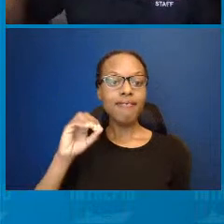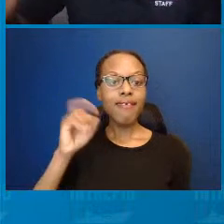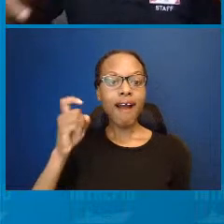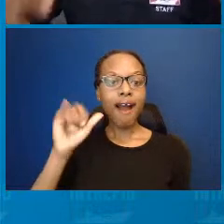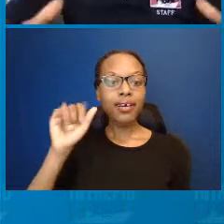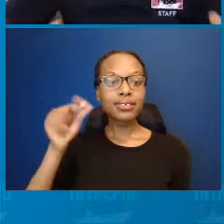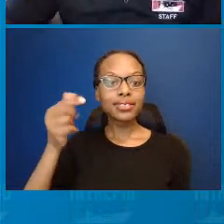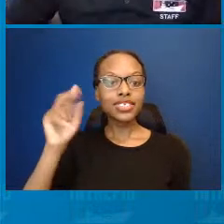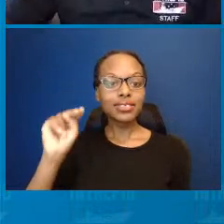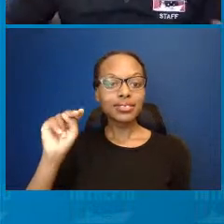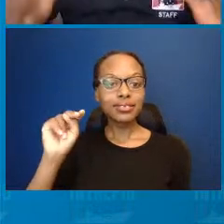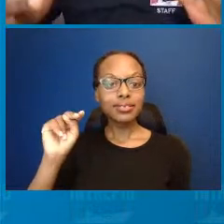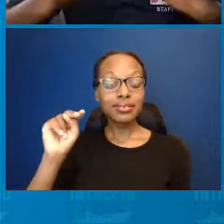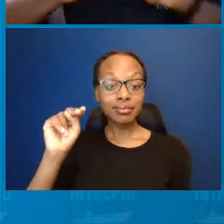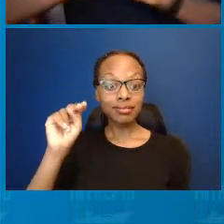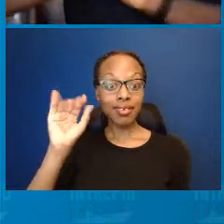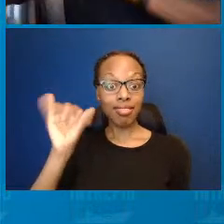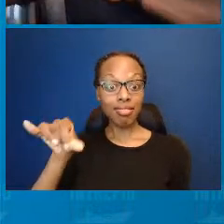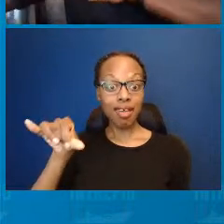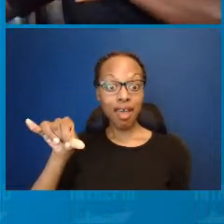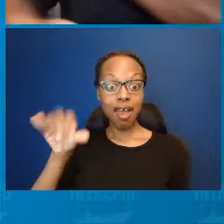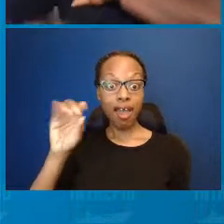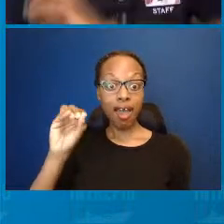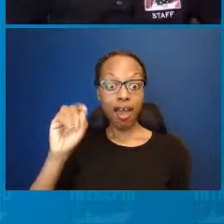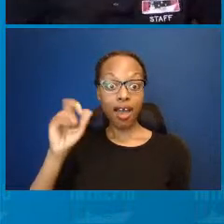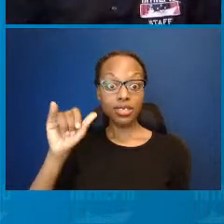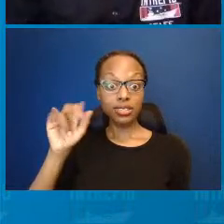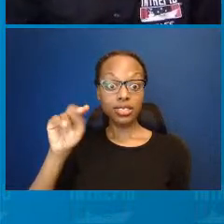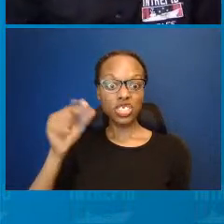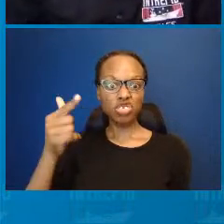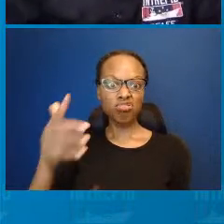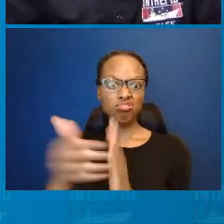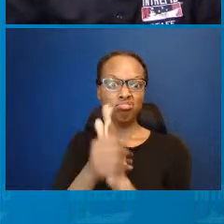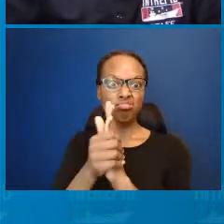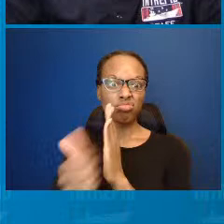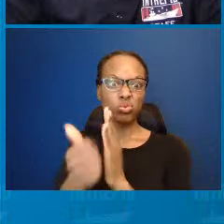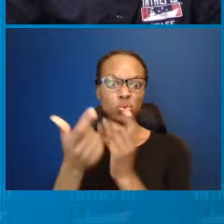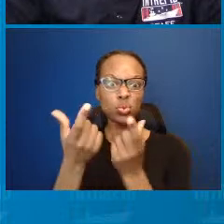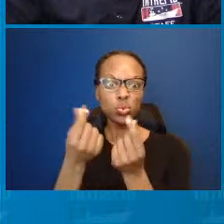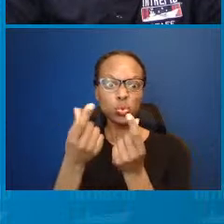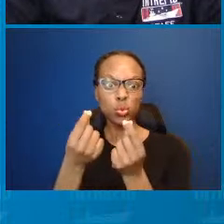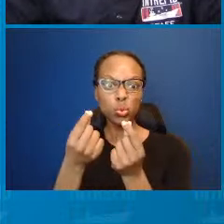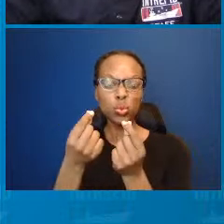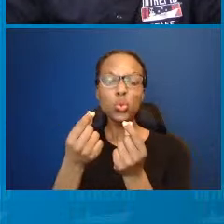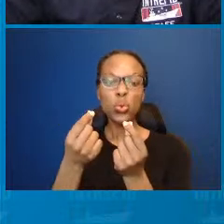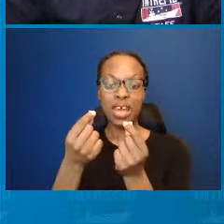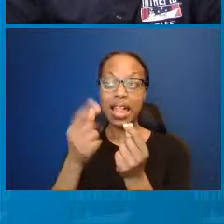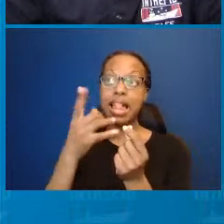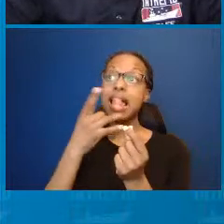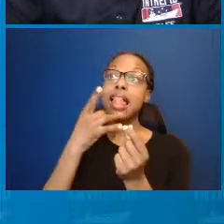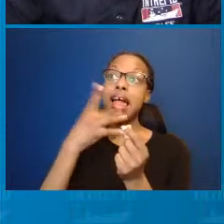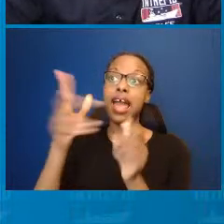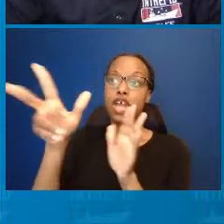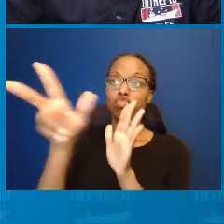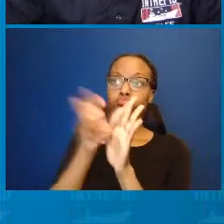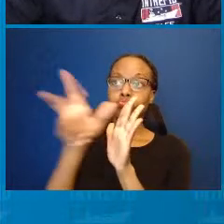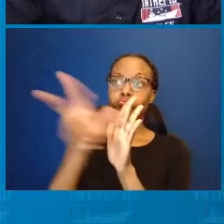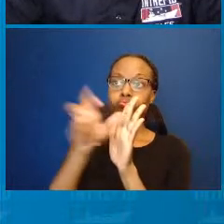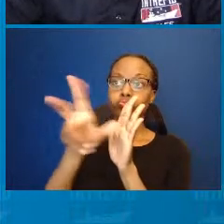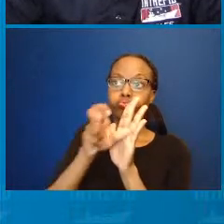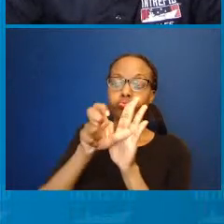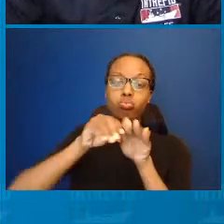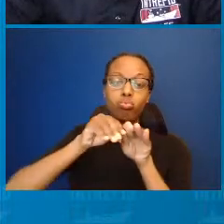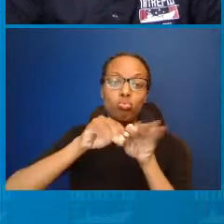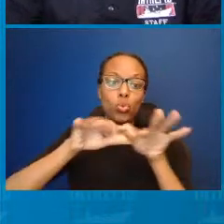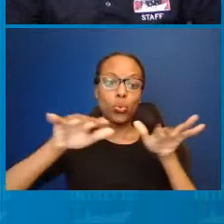is really, really good at taking light and scattering it, and scattering blue light particularly well, right? So that's the reason why